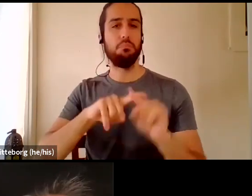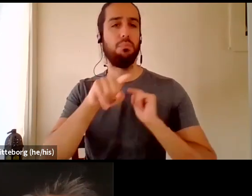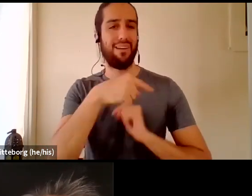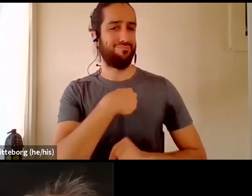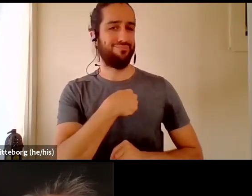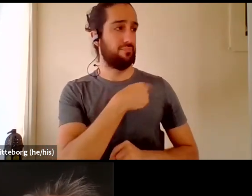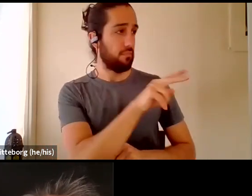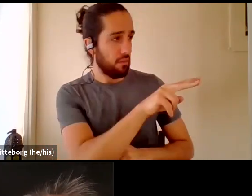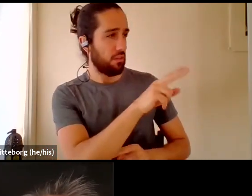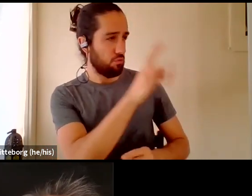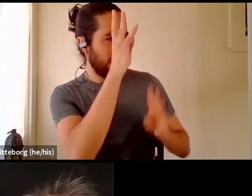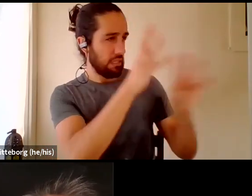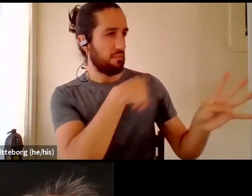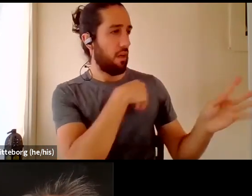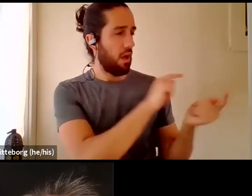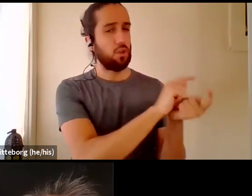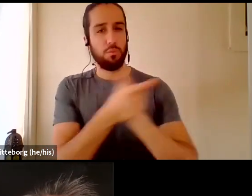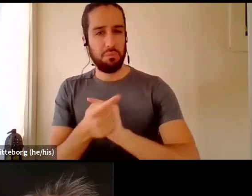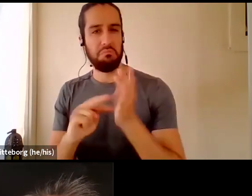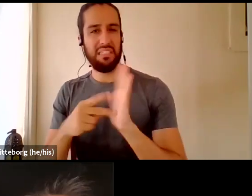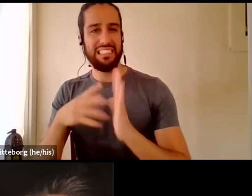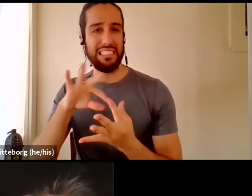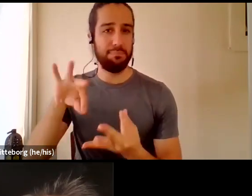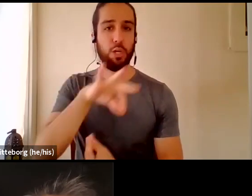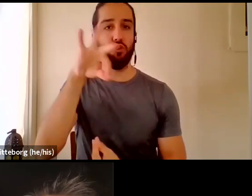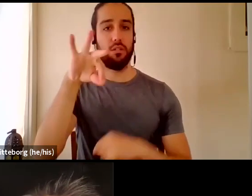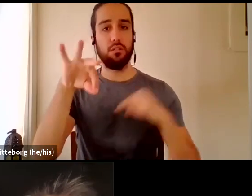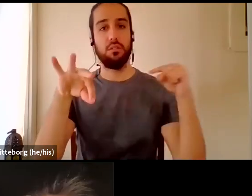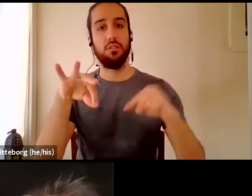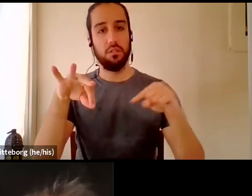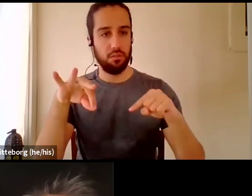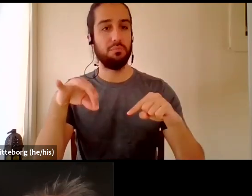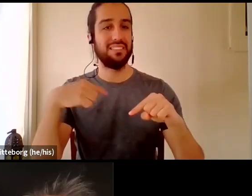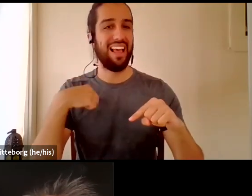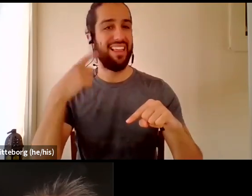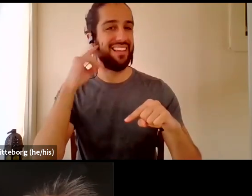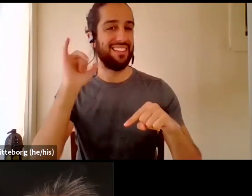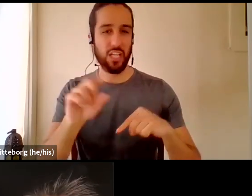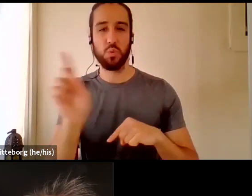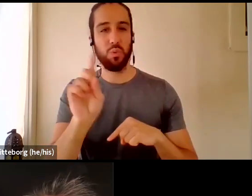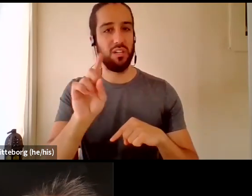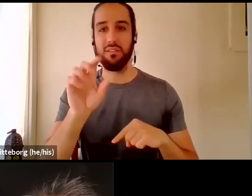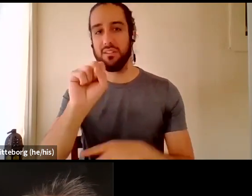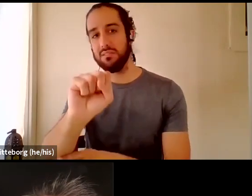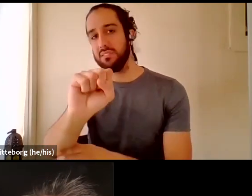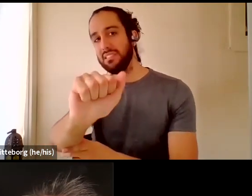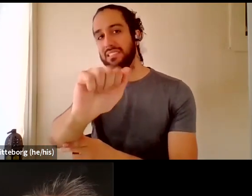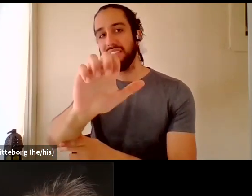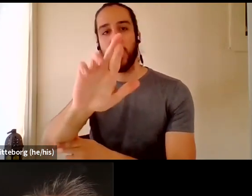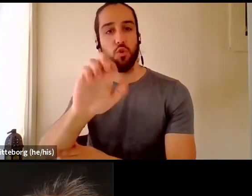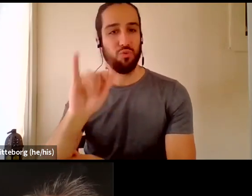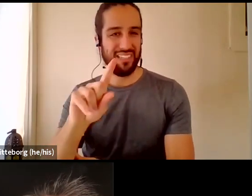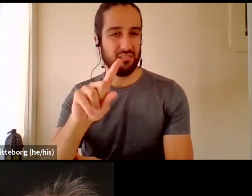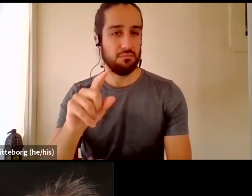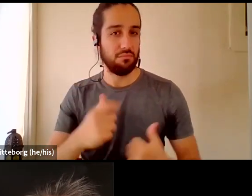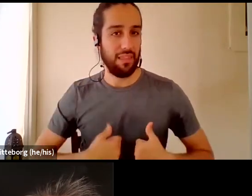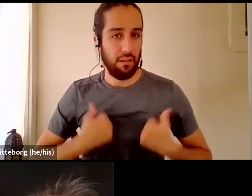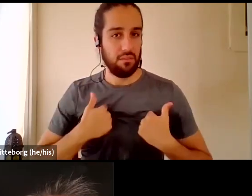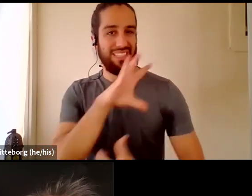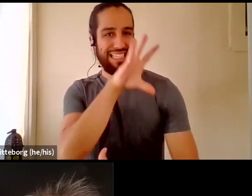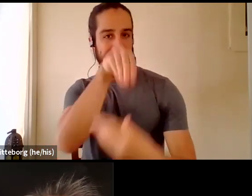because that is where the sacred lives, is in the creative. And so people are needing to find a way